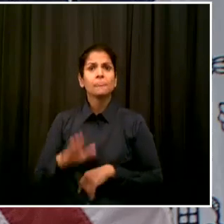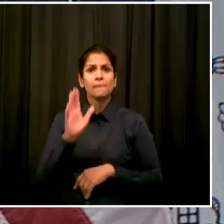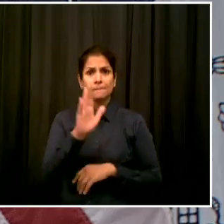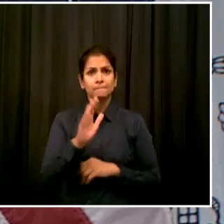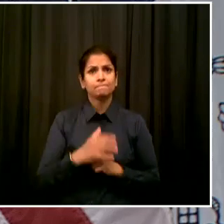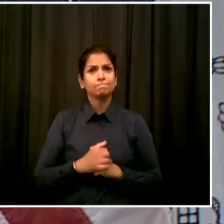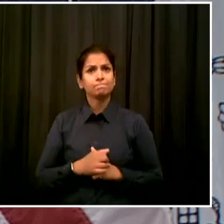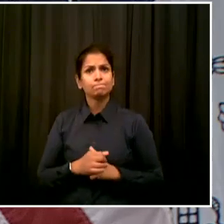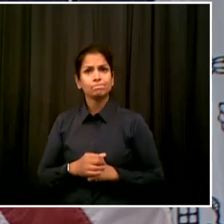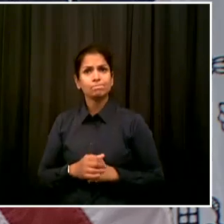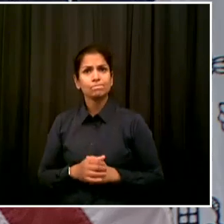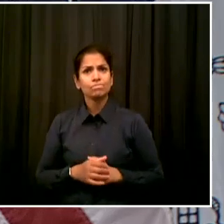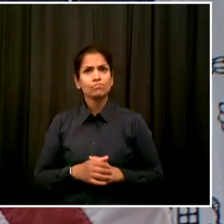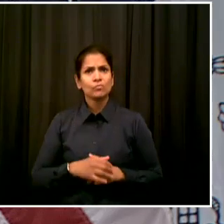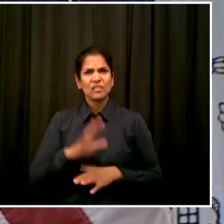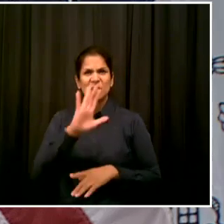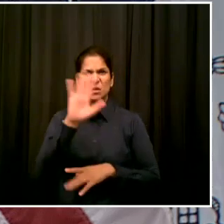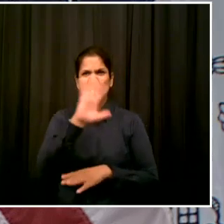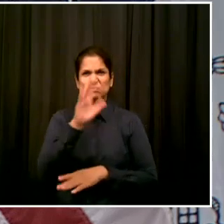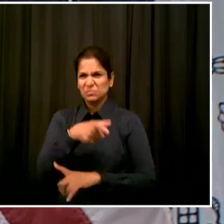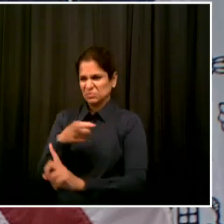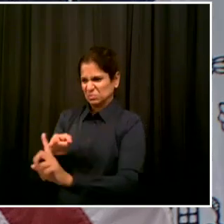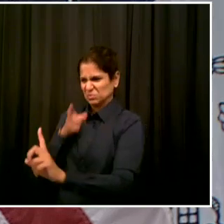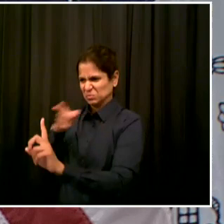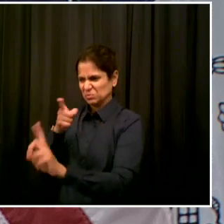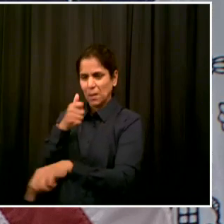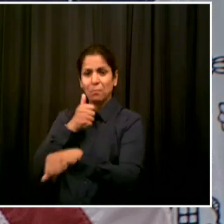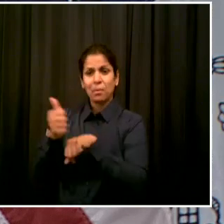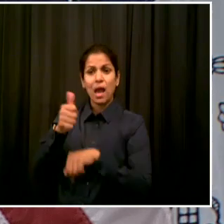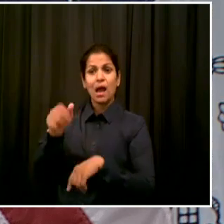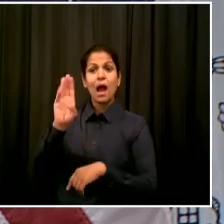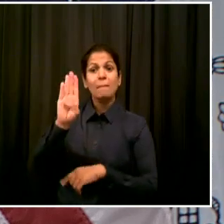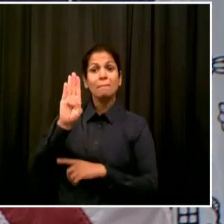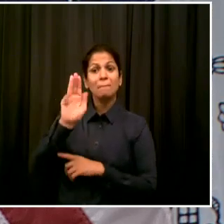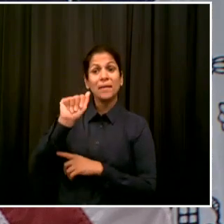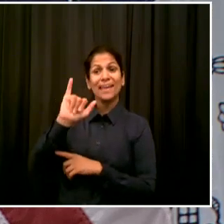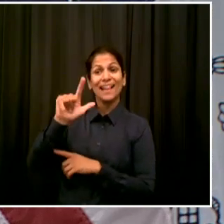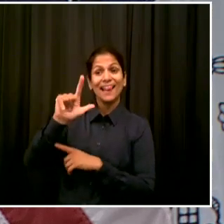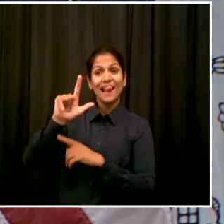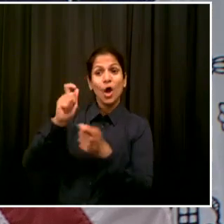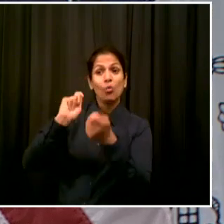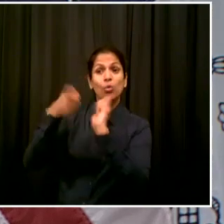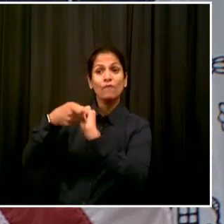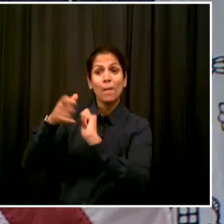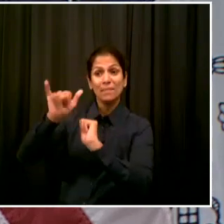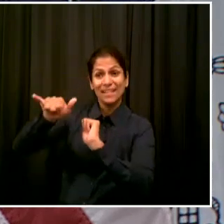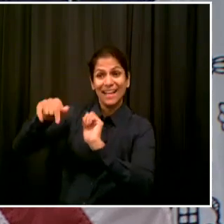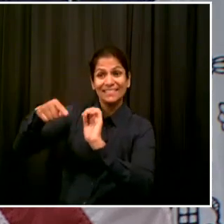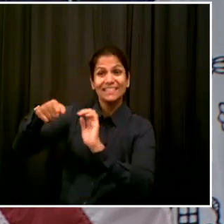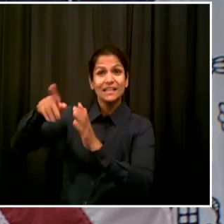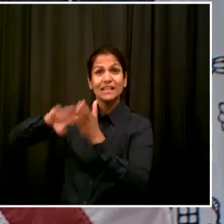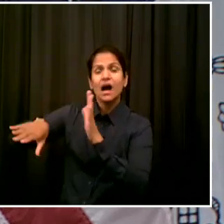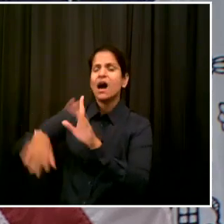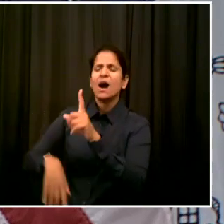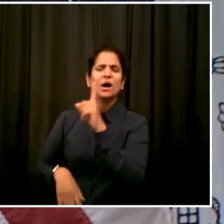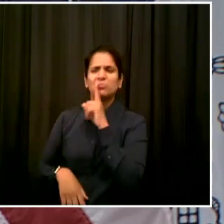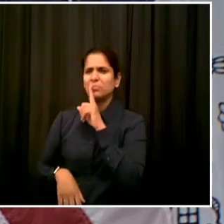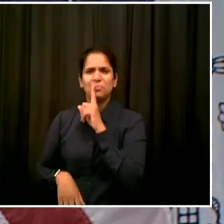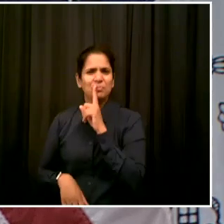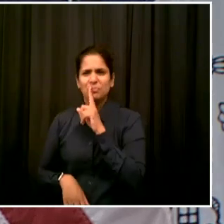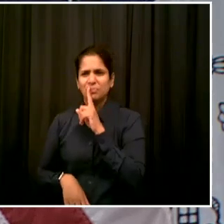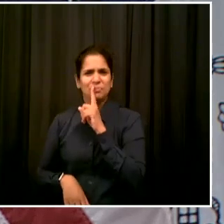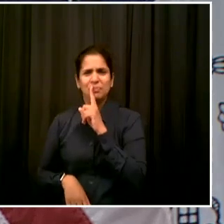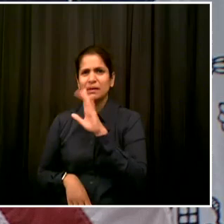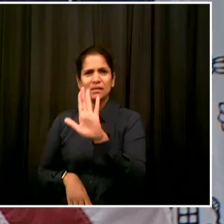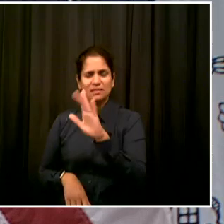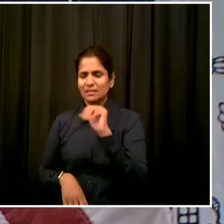it should not be minimized to bail reform. Bail reform was one of many factors. But then post March 1st, overwhelmingly,